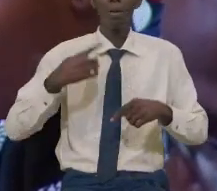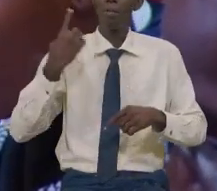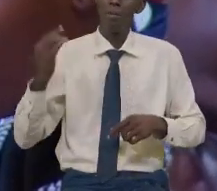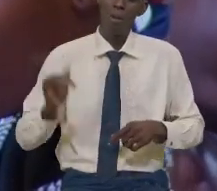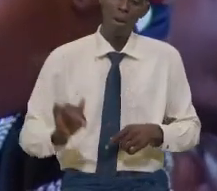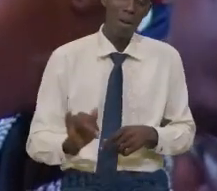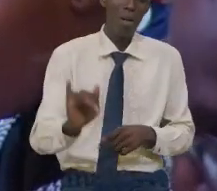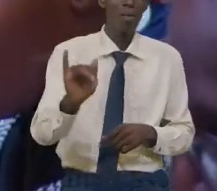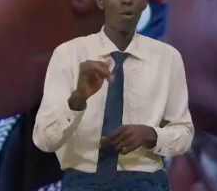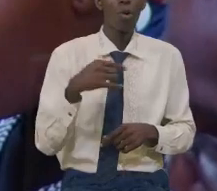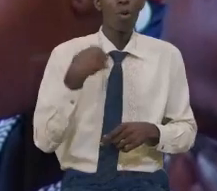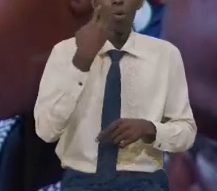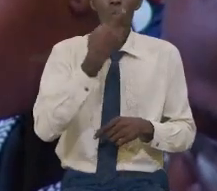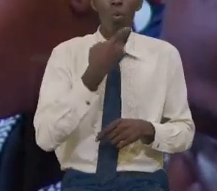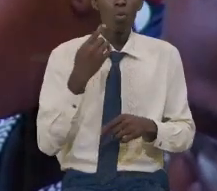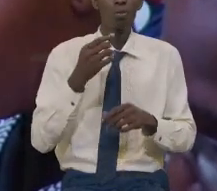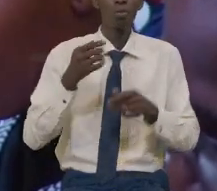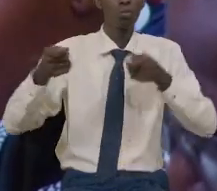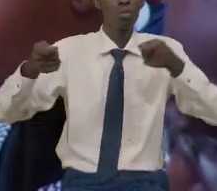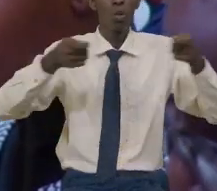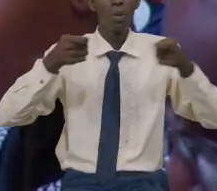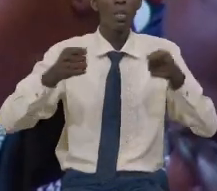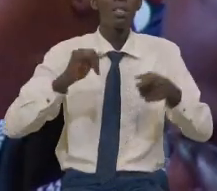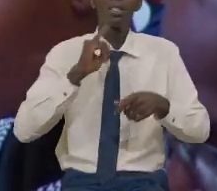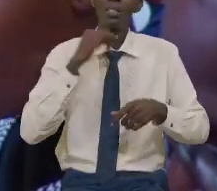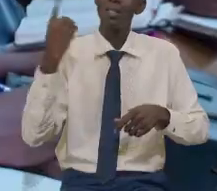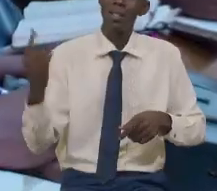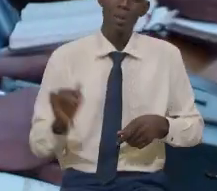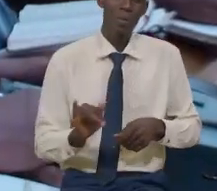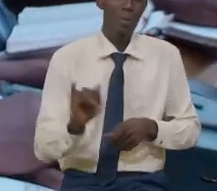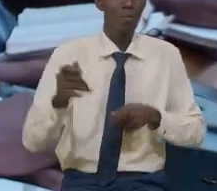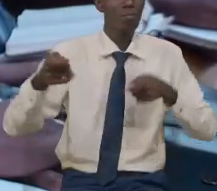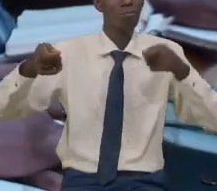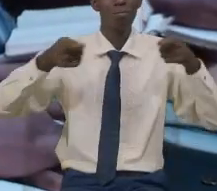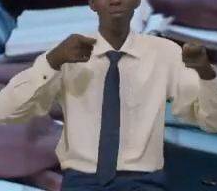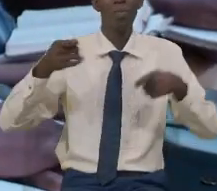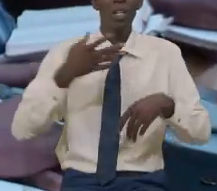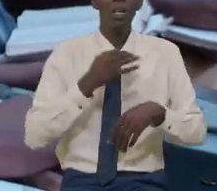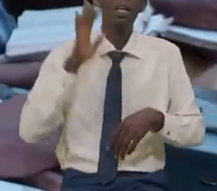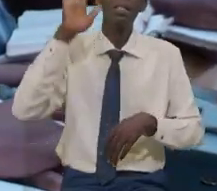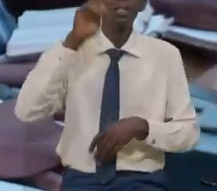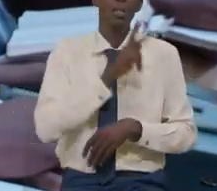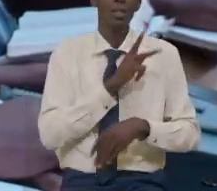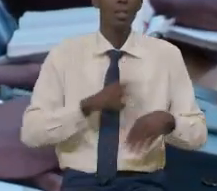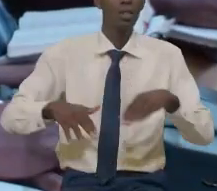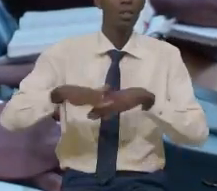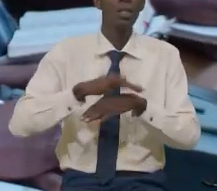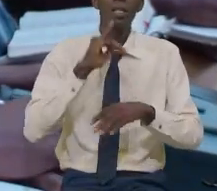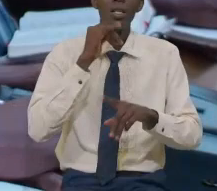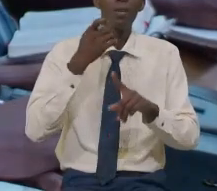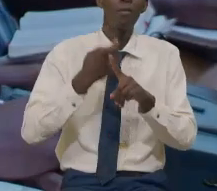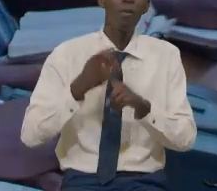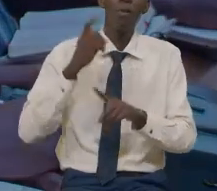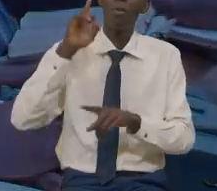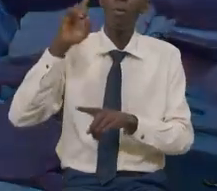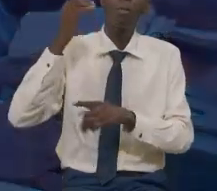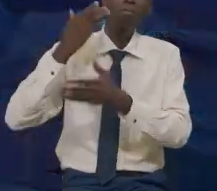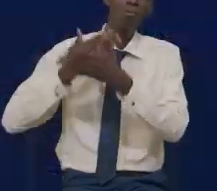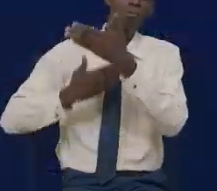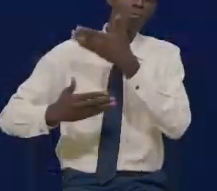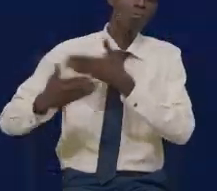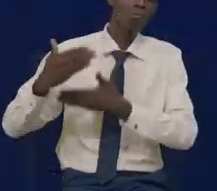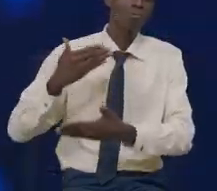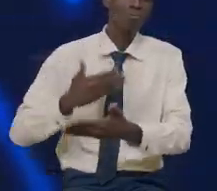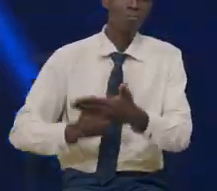forever, whose dominion is an everlasting dominion, and his kingdom is from generation